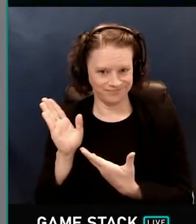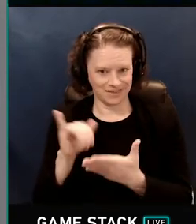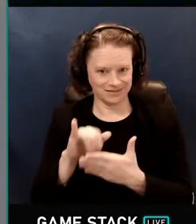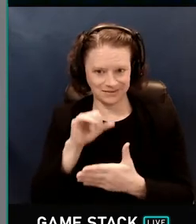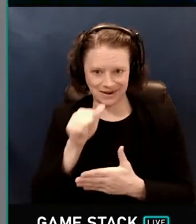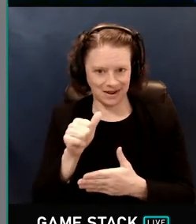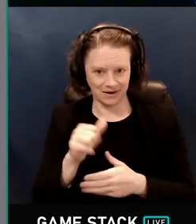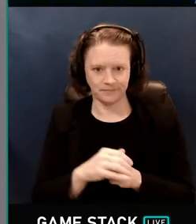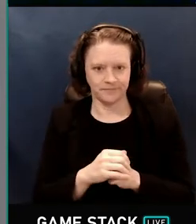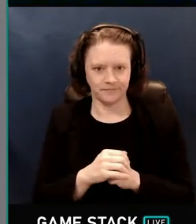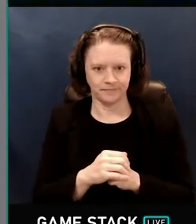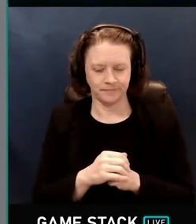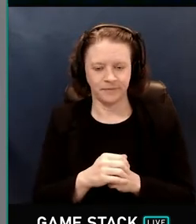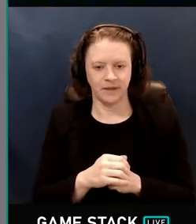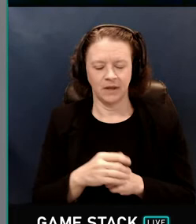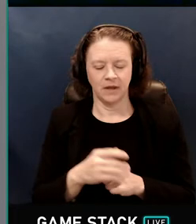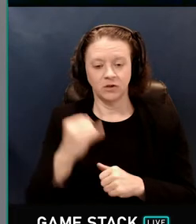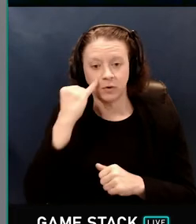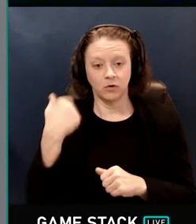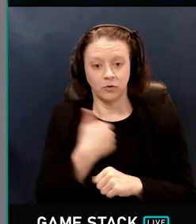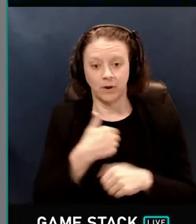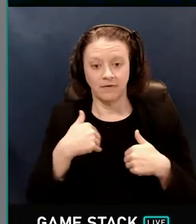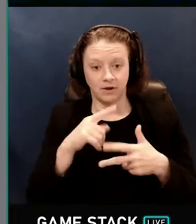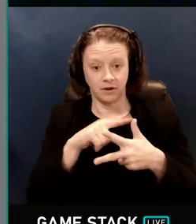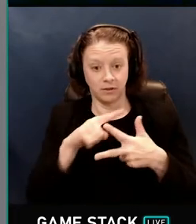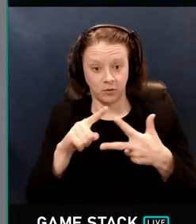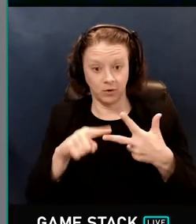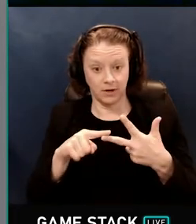If we have 3 samples, 1 in each third,